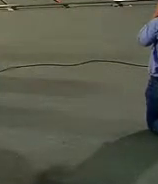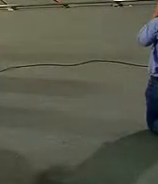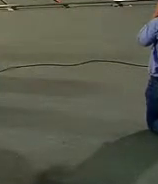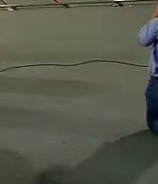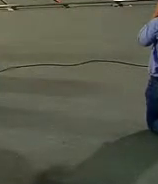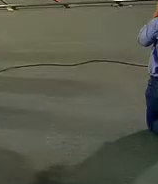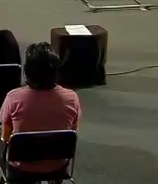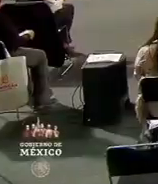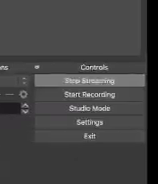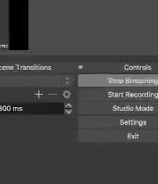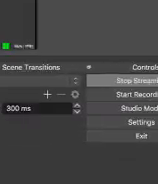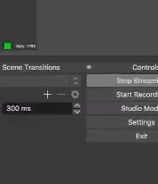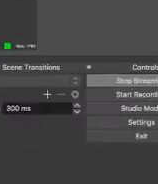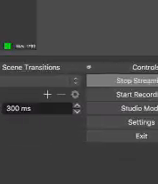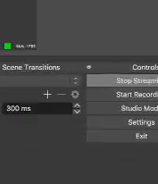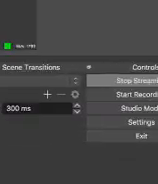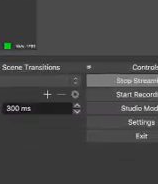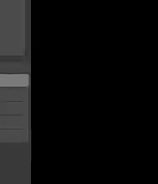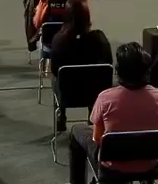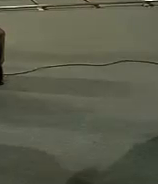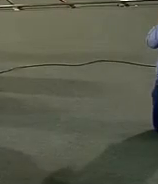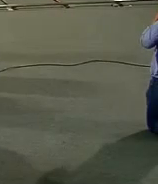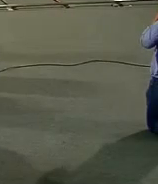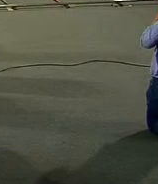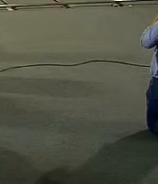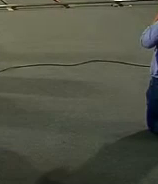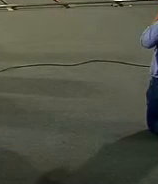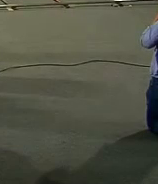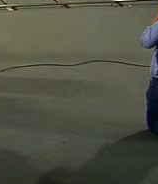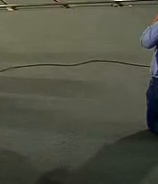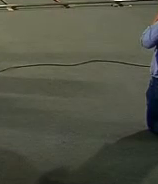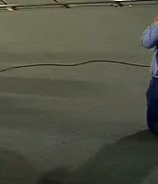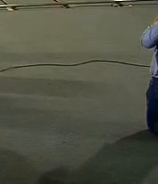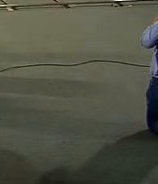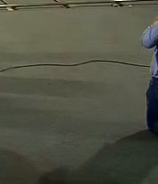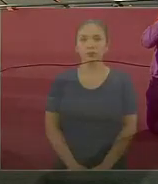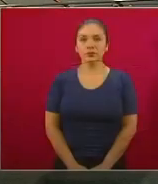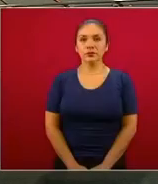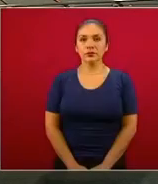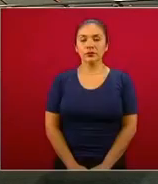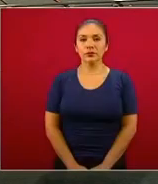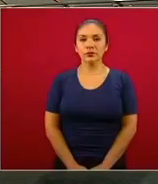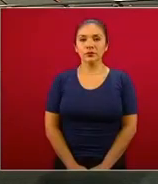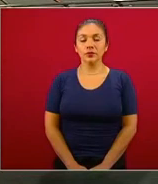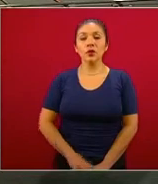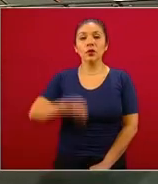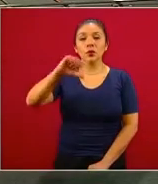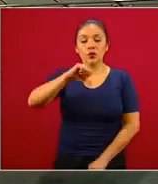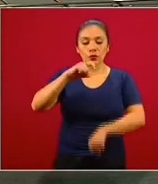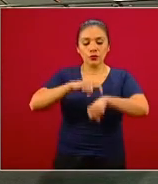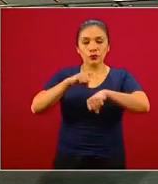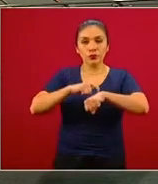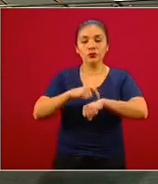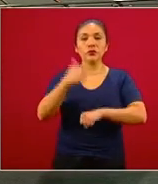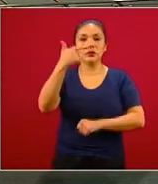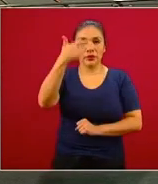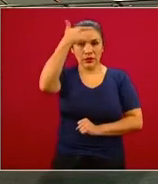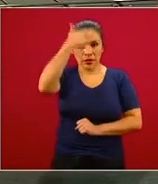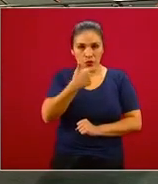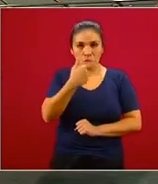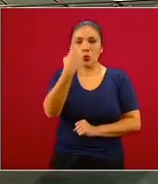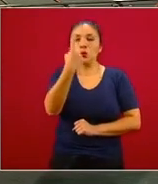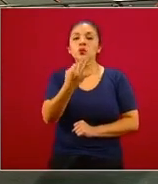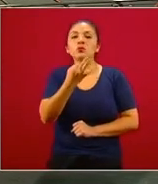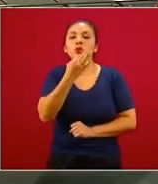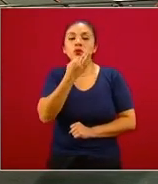Muy buenas noches. Good evening, ¿Cómo everyone. están? How are you? Hoy son las 19 horas It con is un 7 minuto p.m. del with martes 1 5 de